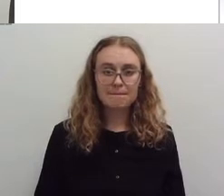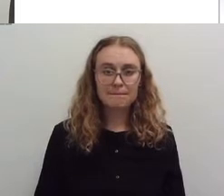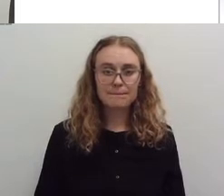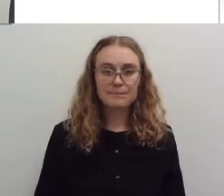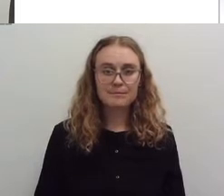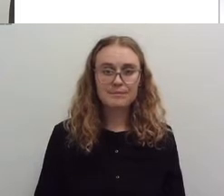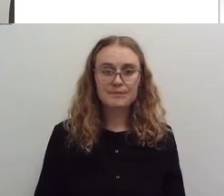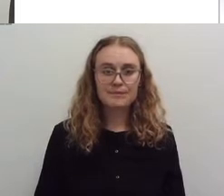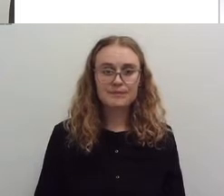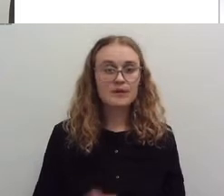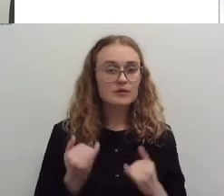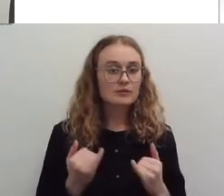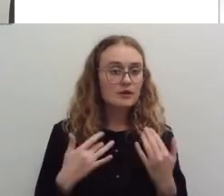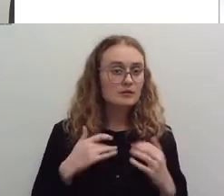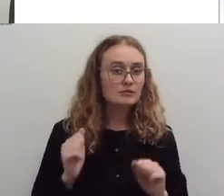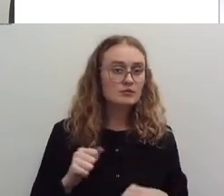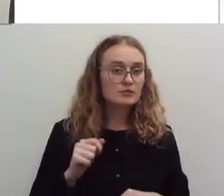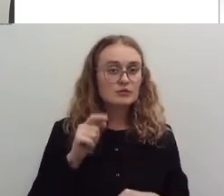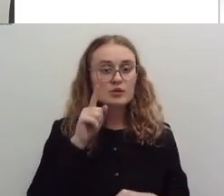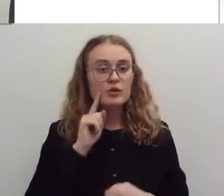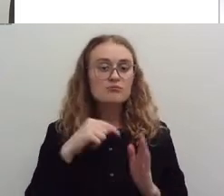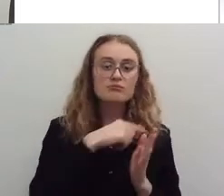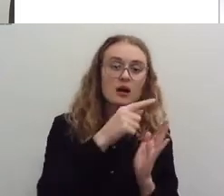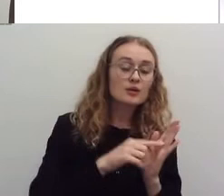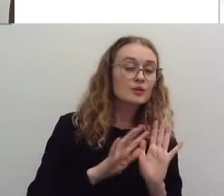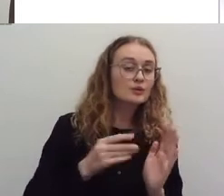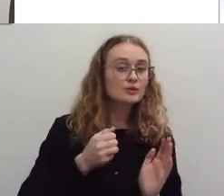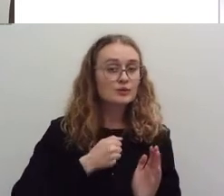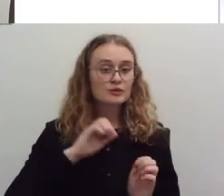questions or comments on this?